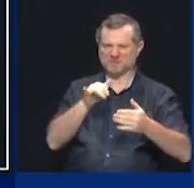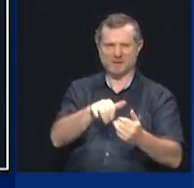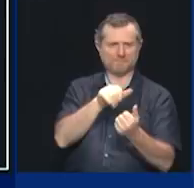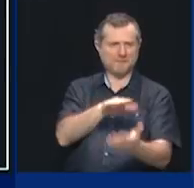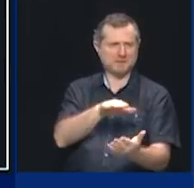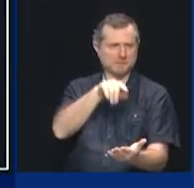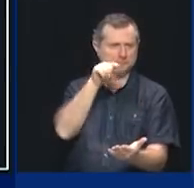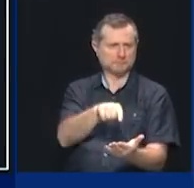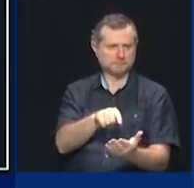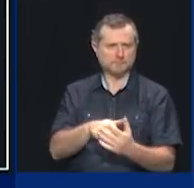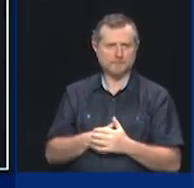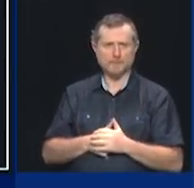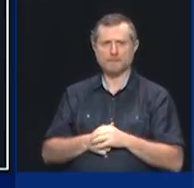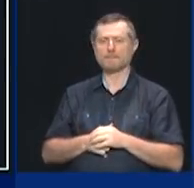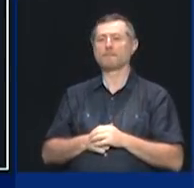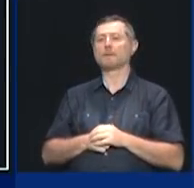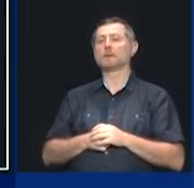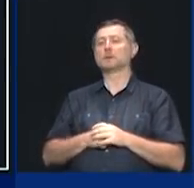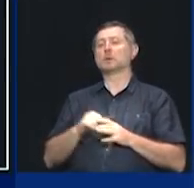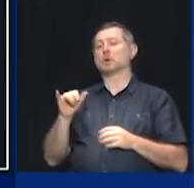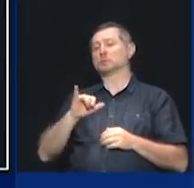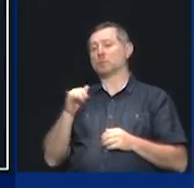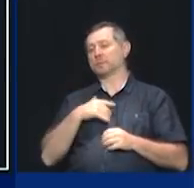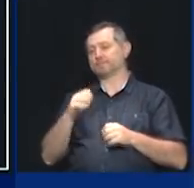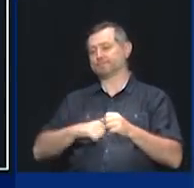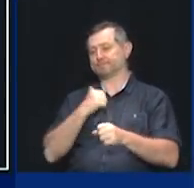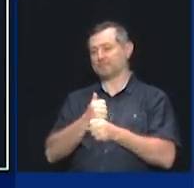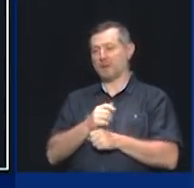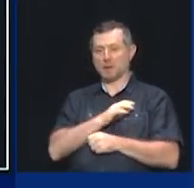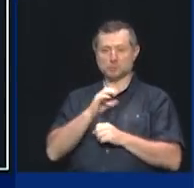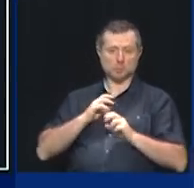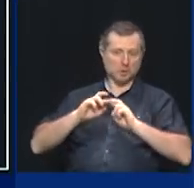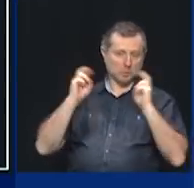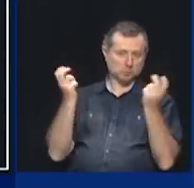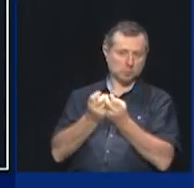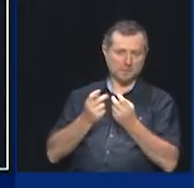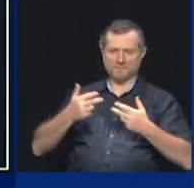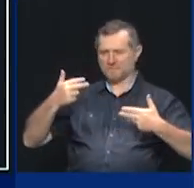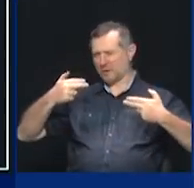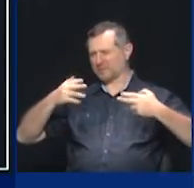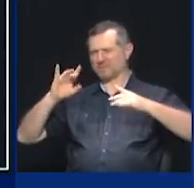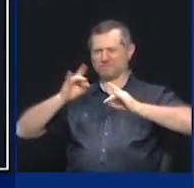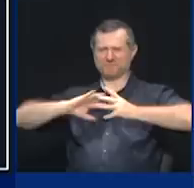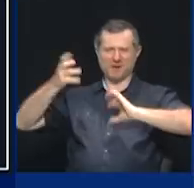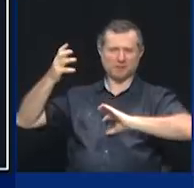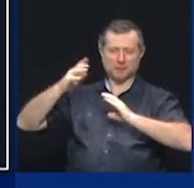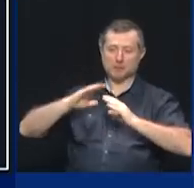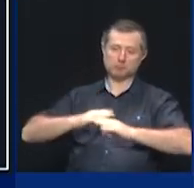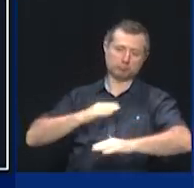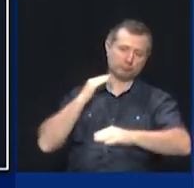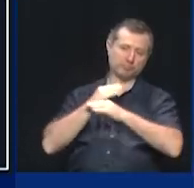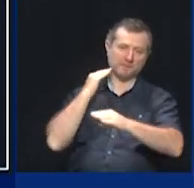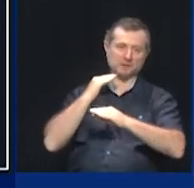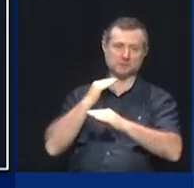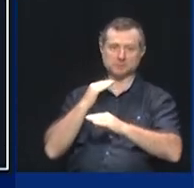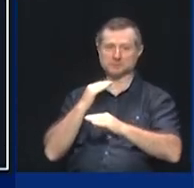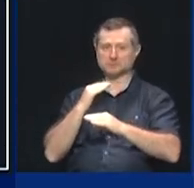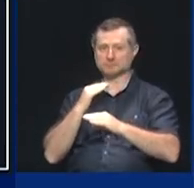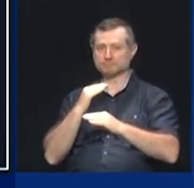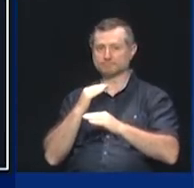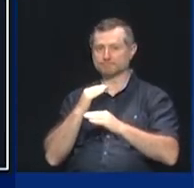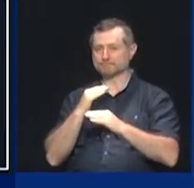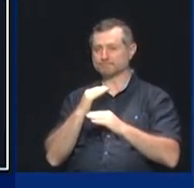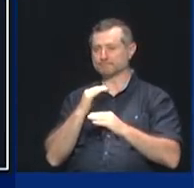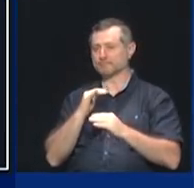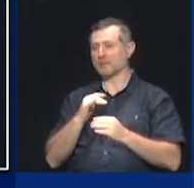also want to form a council on gun violence prevention that gets your minds at the